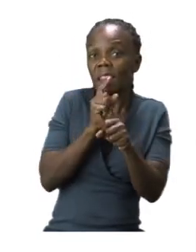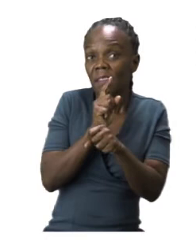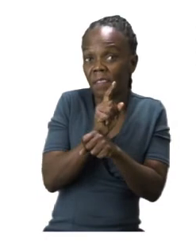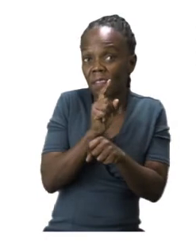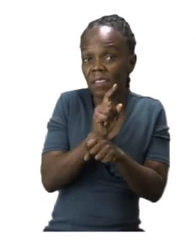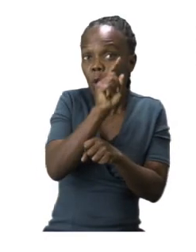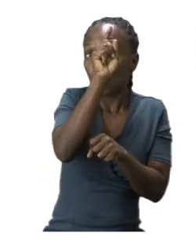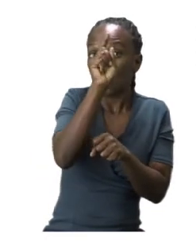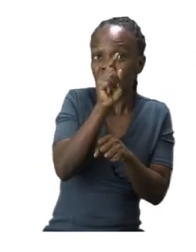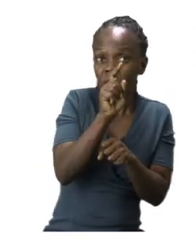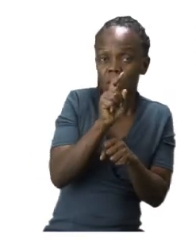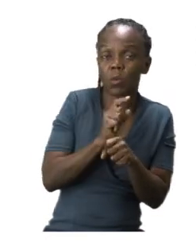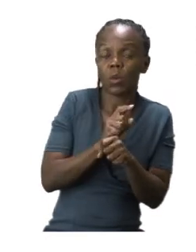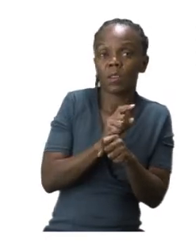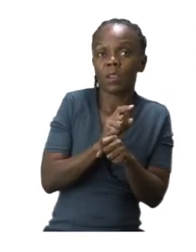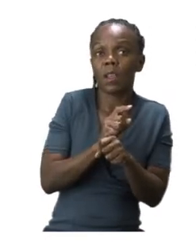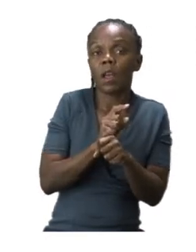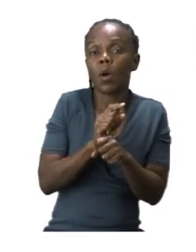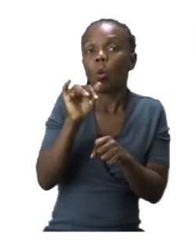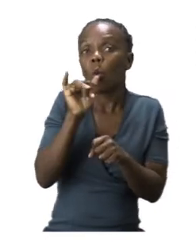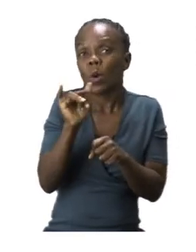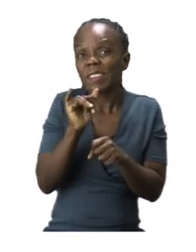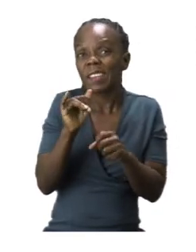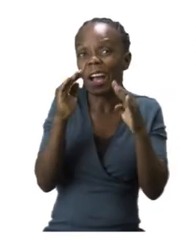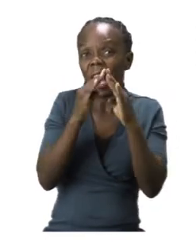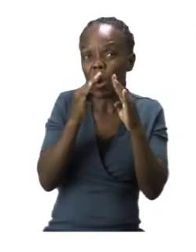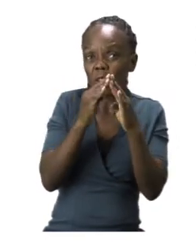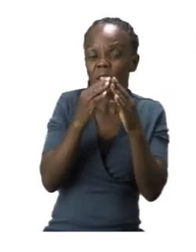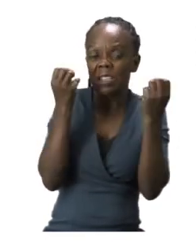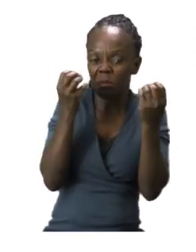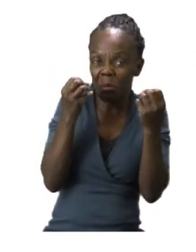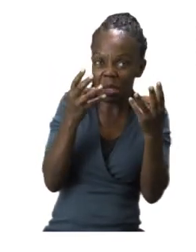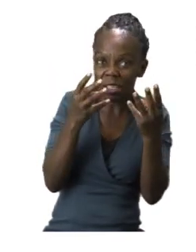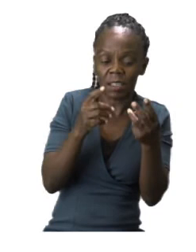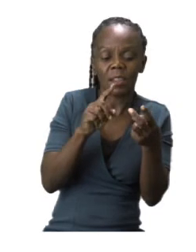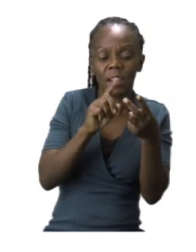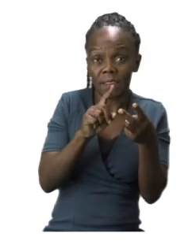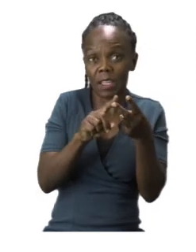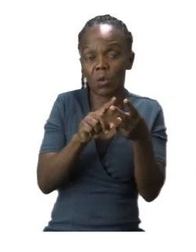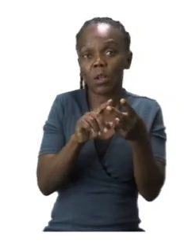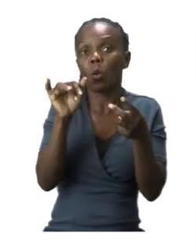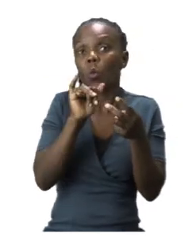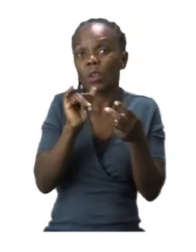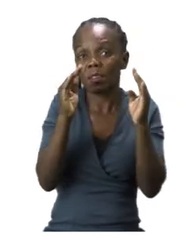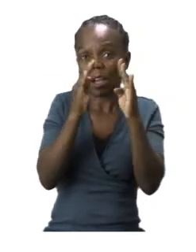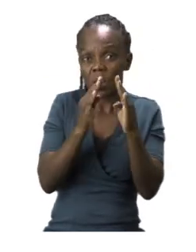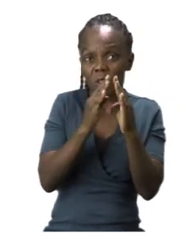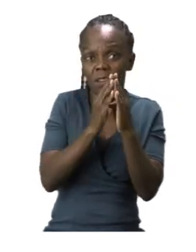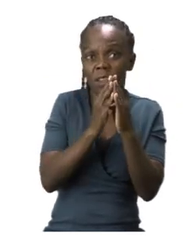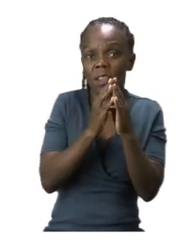or huts? I want you to please count carefully and write your numbers very,